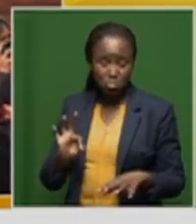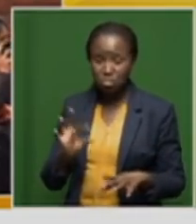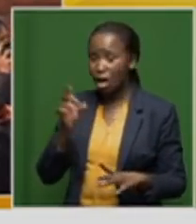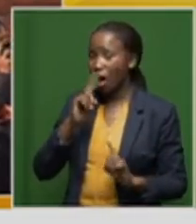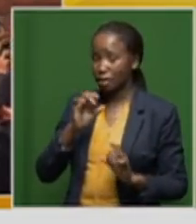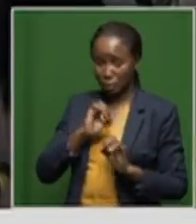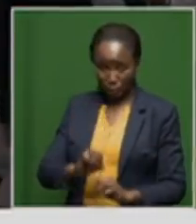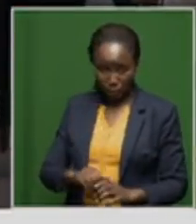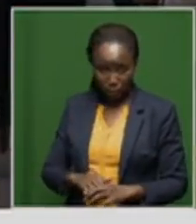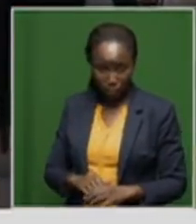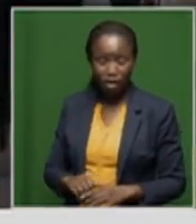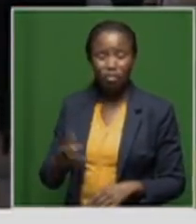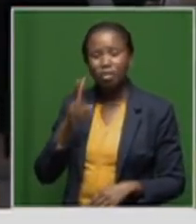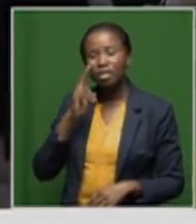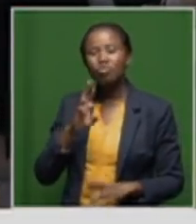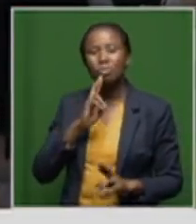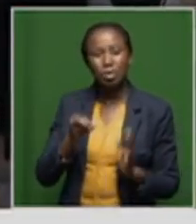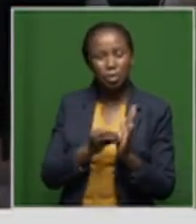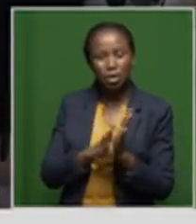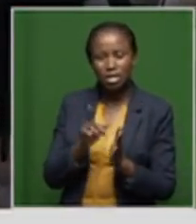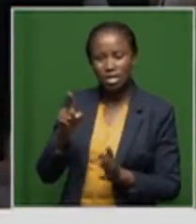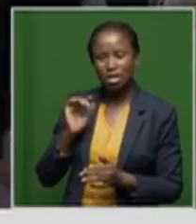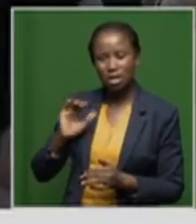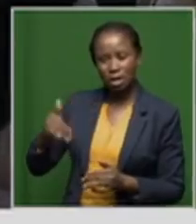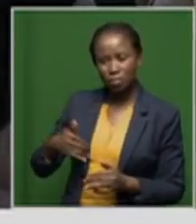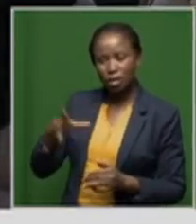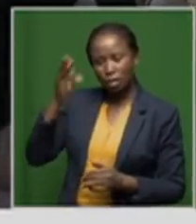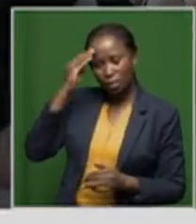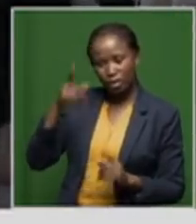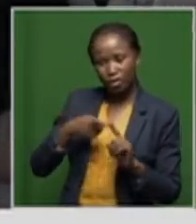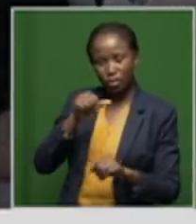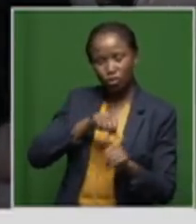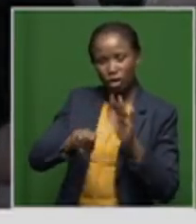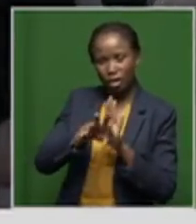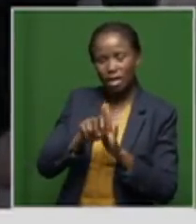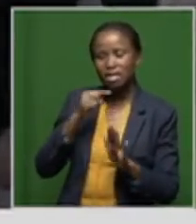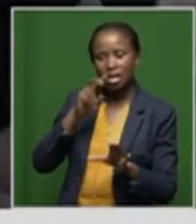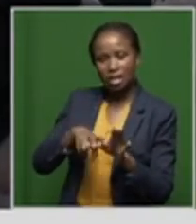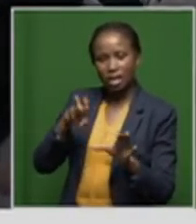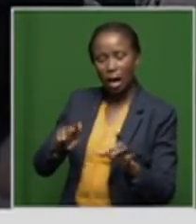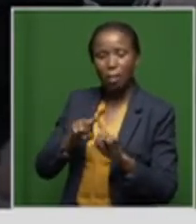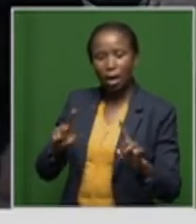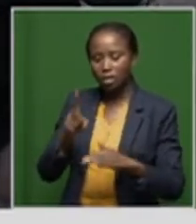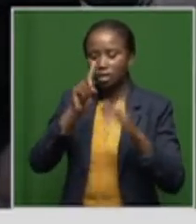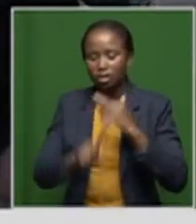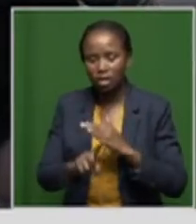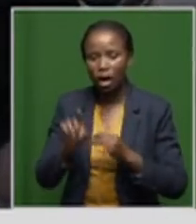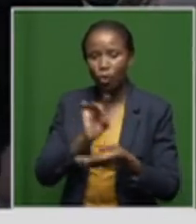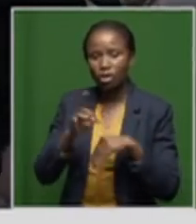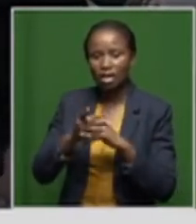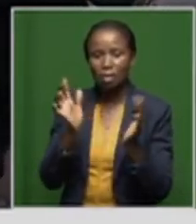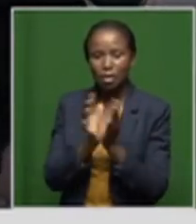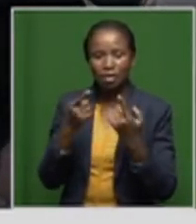particular question. I've seen a report where she says she's learned on social media that she stepped aside. She did not go to the branch consultation meetings that the likes